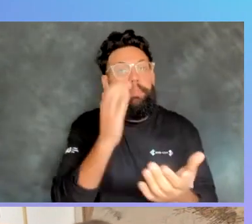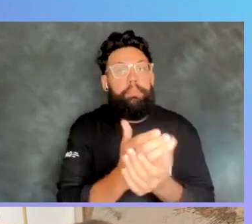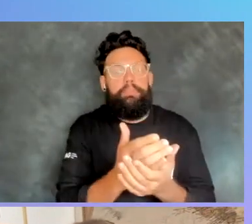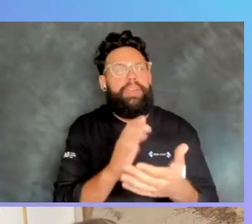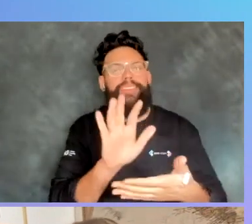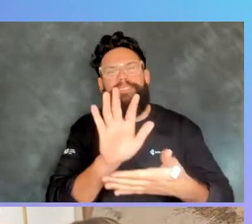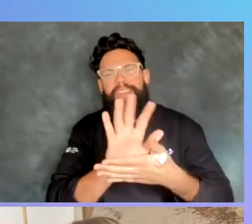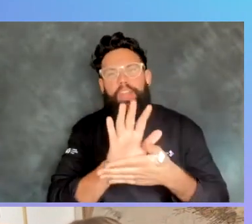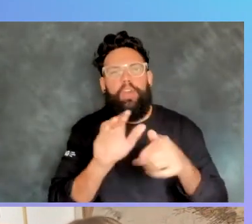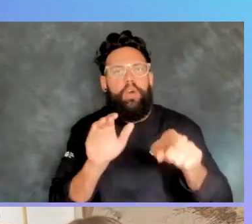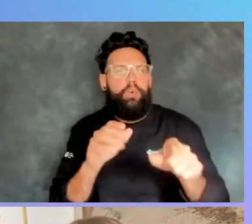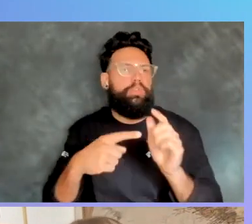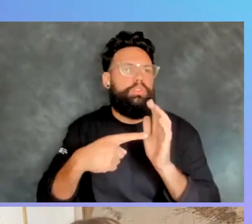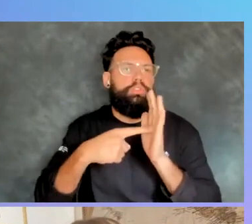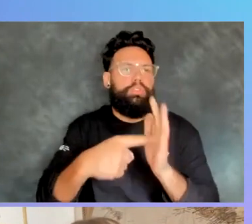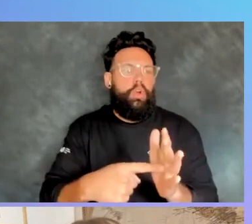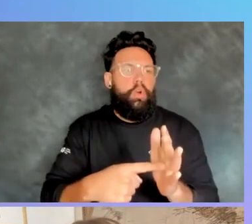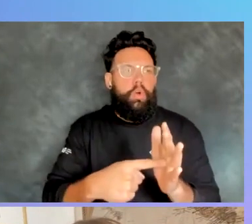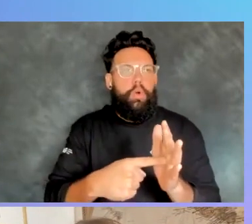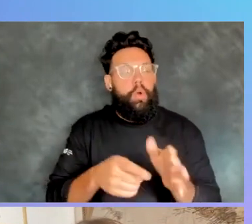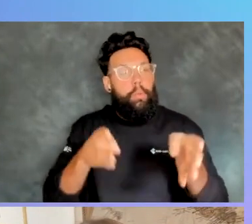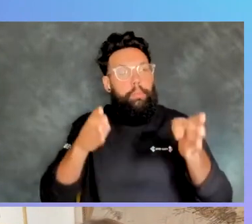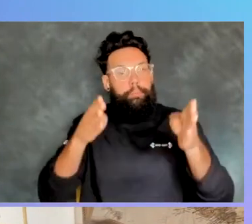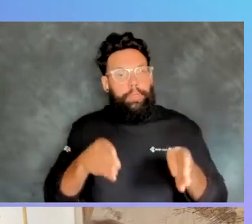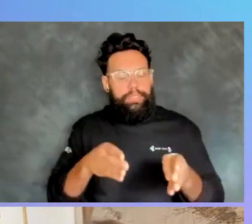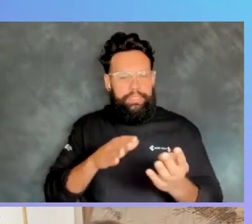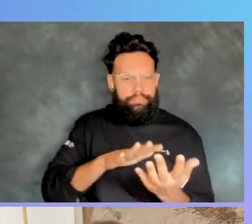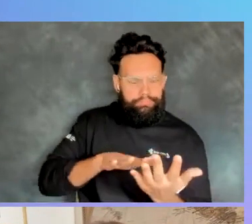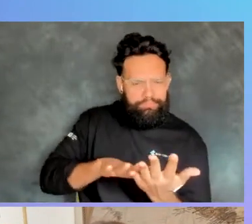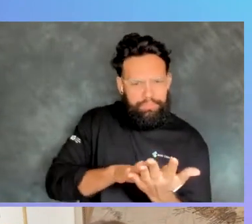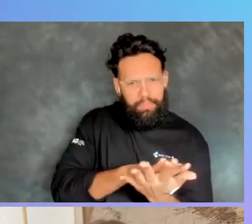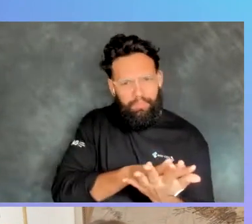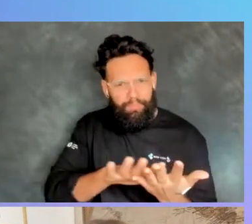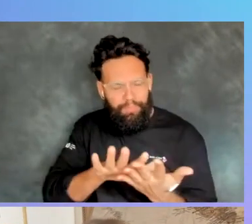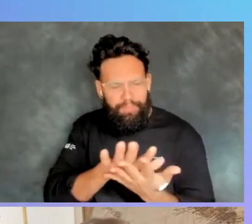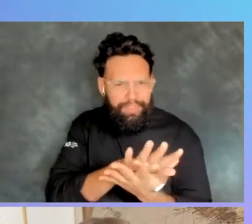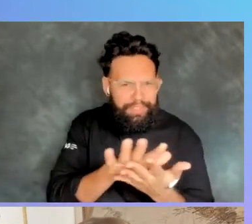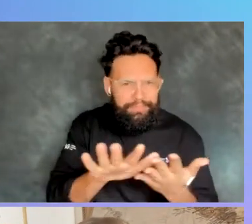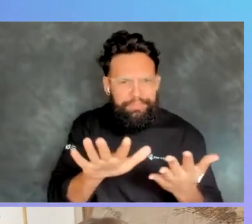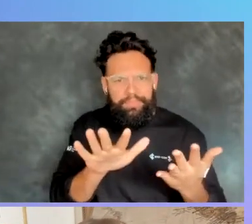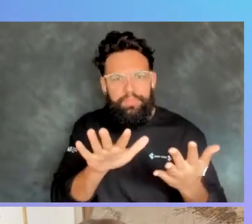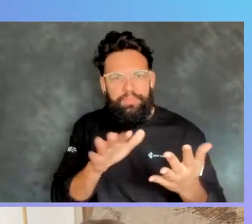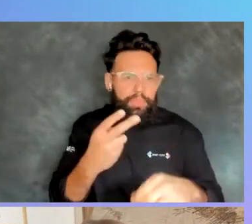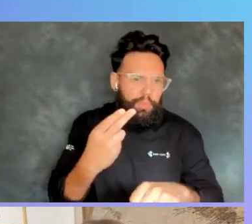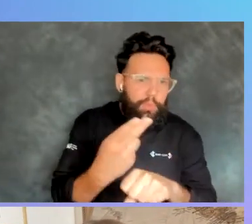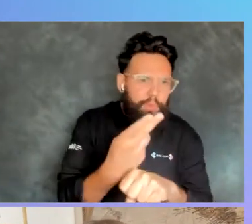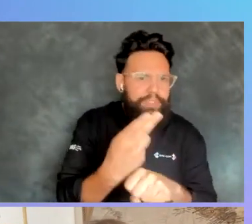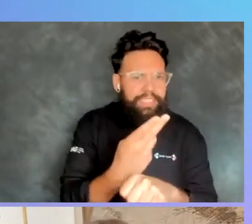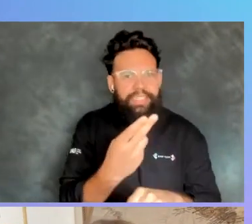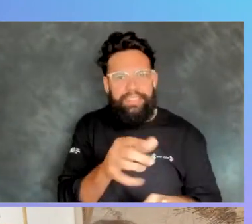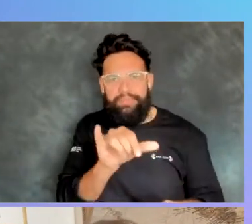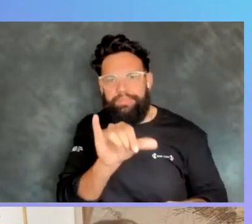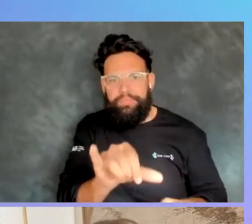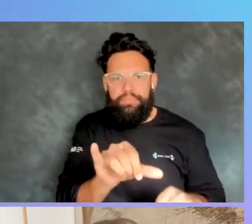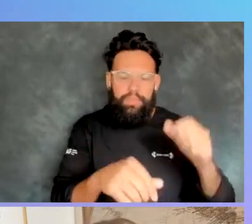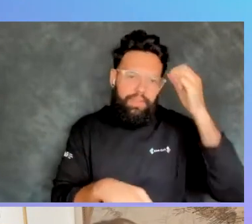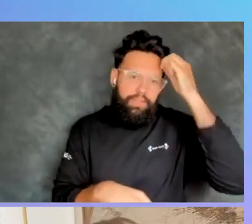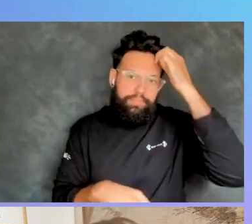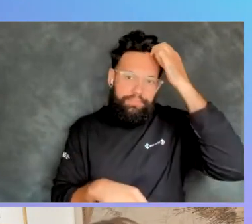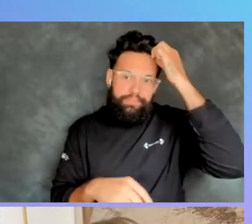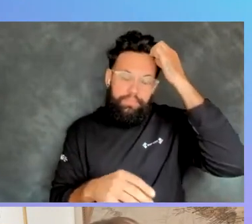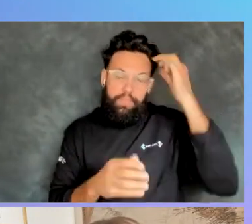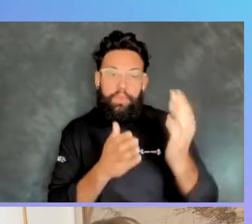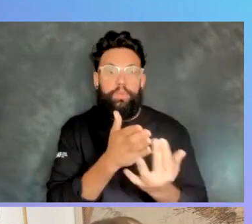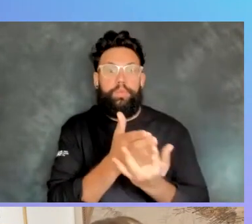an early iteration of a tactile schematic. And through this whole process, I quickly learned an extremely valuable